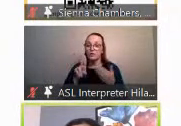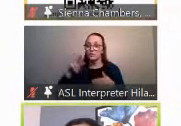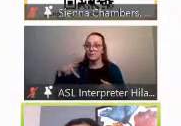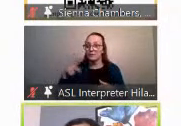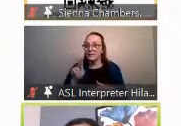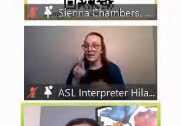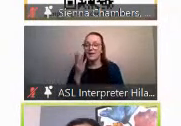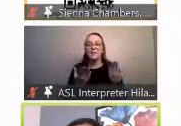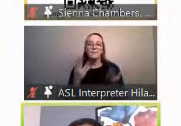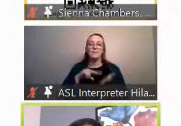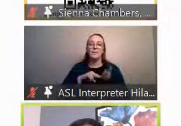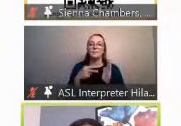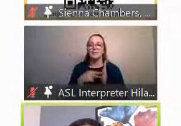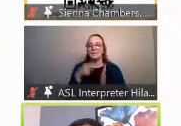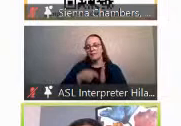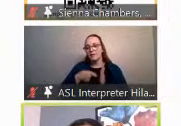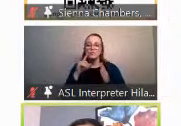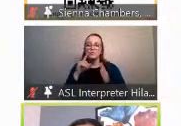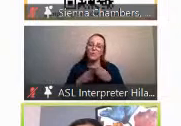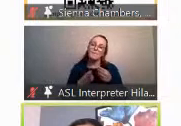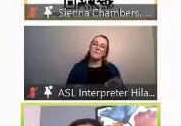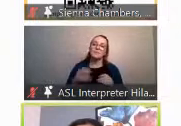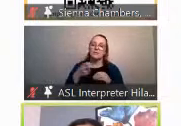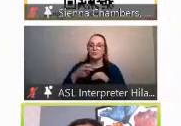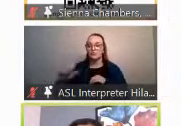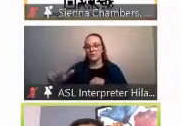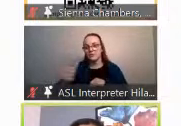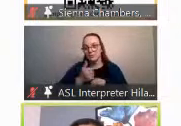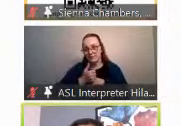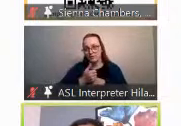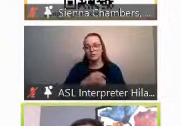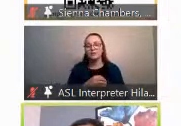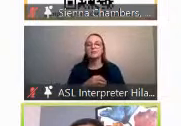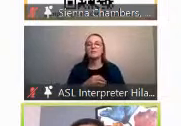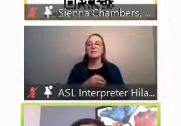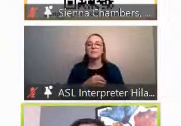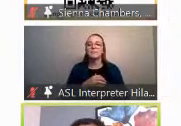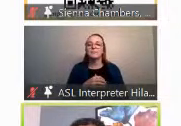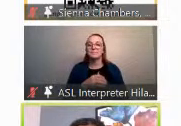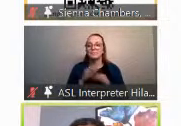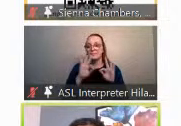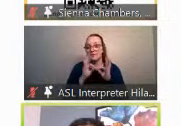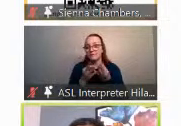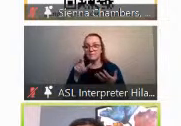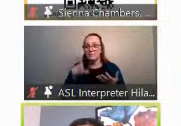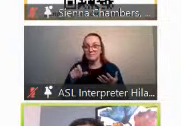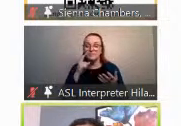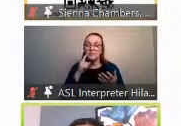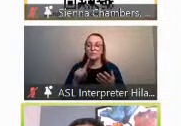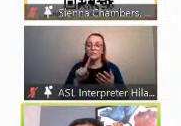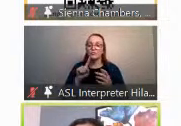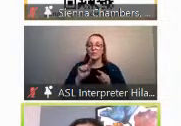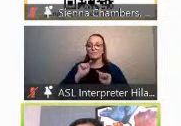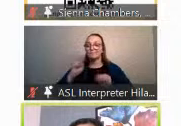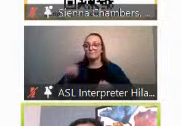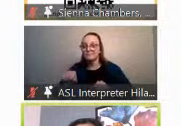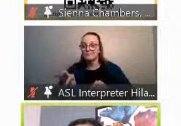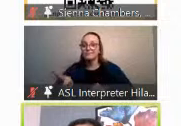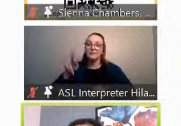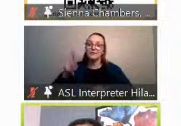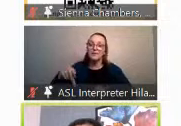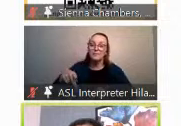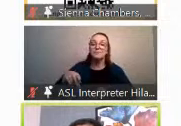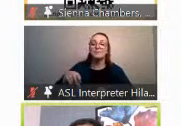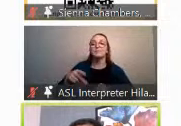things like the cost of public transportation, that a family may need in order to access a given preschool program. It can